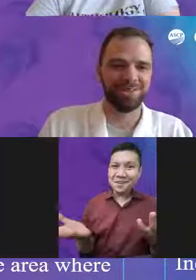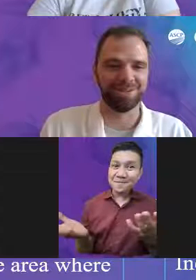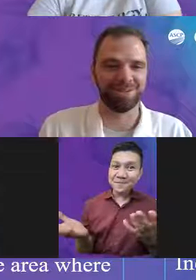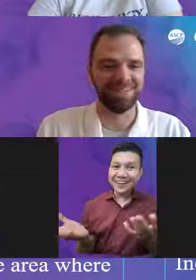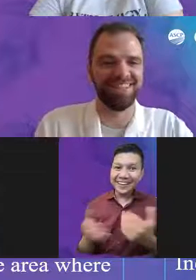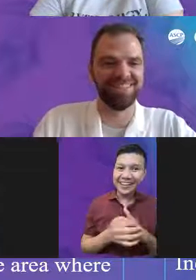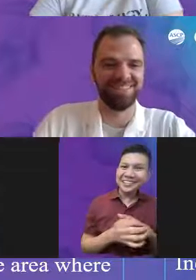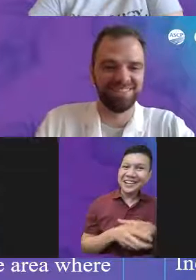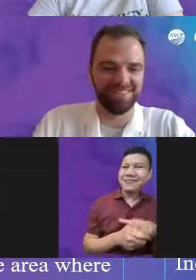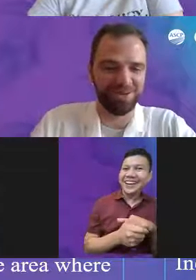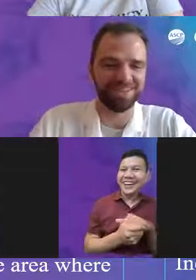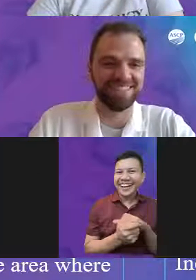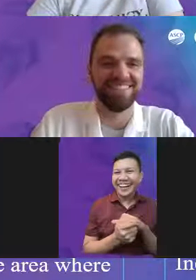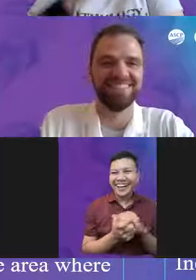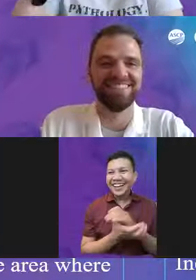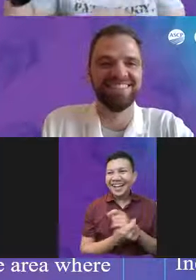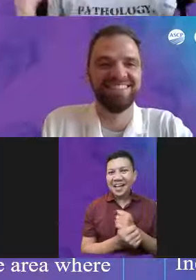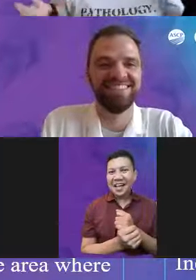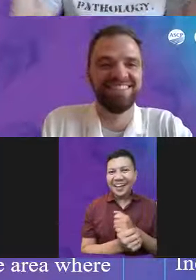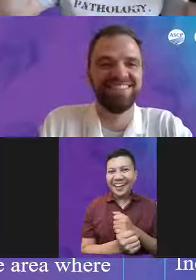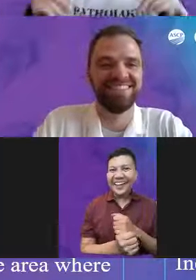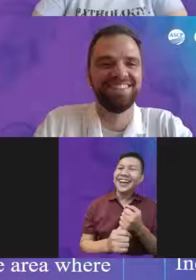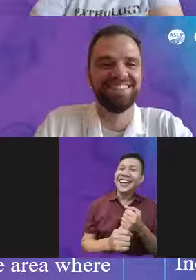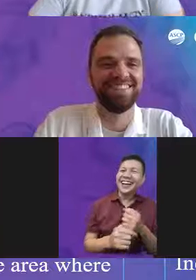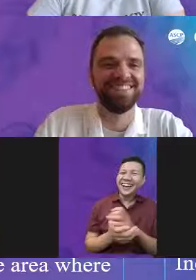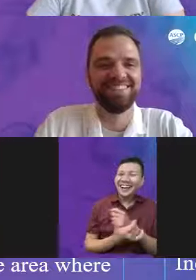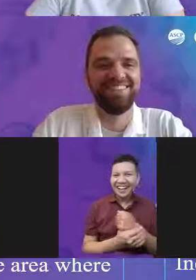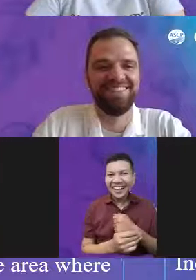Tying it all together. Right? IgM. Yeah, IgM, woo!